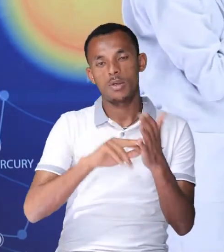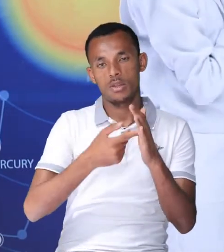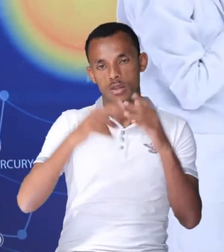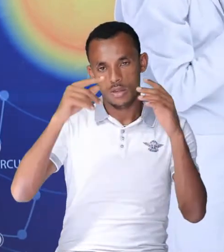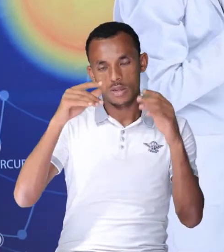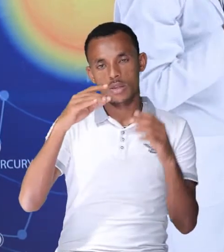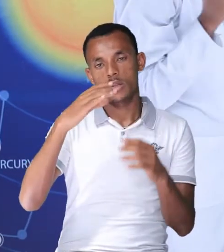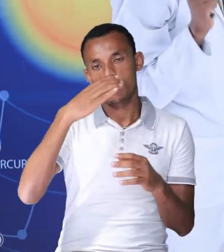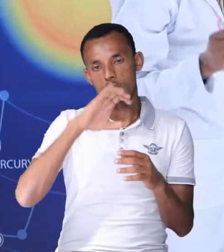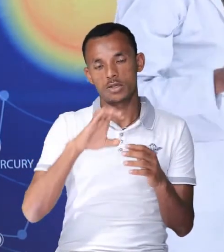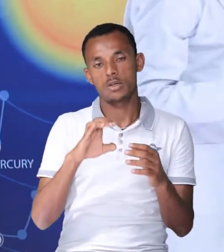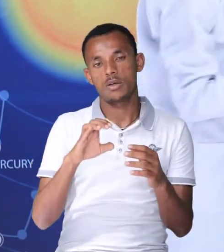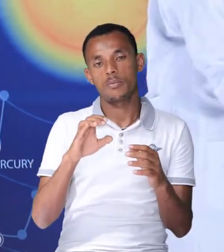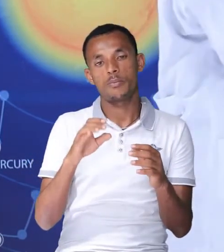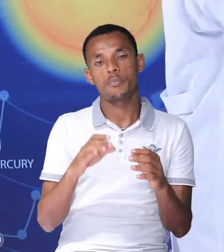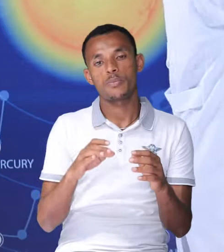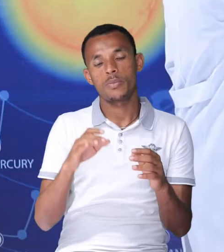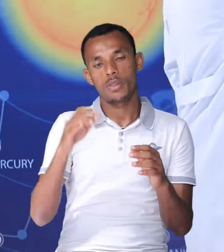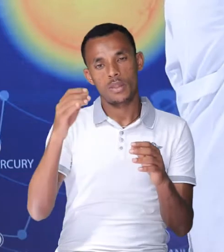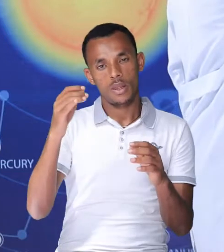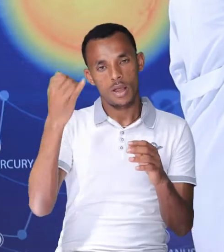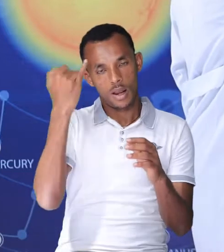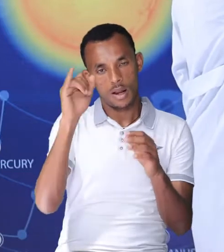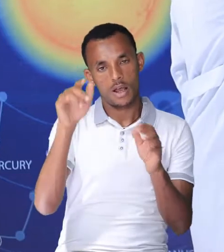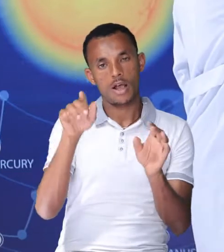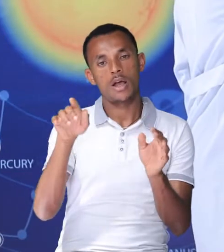Ideal gas law can be calculated at